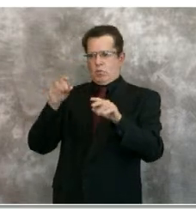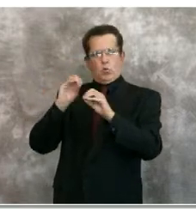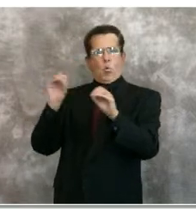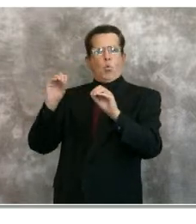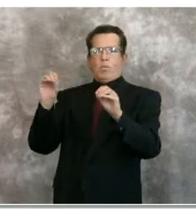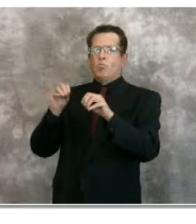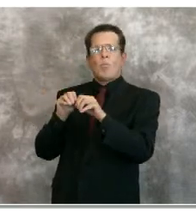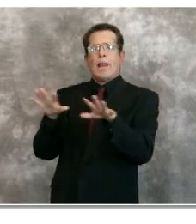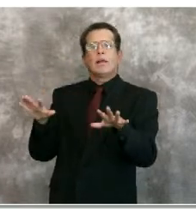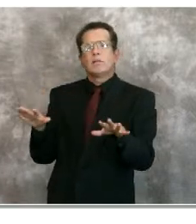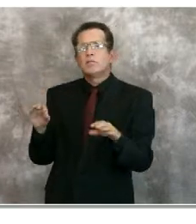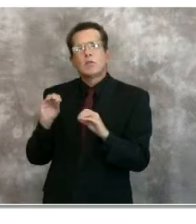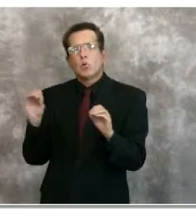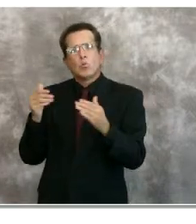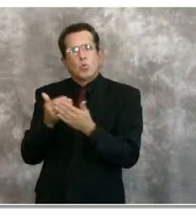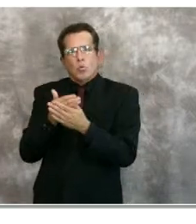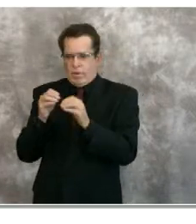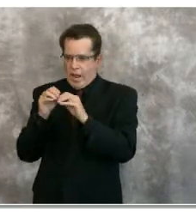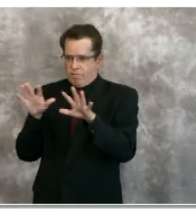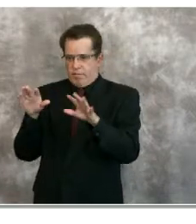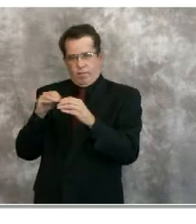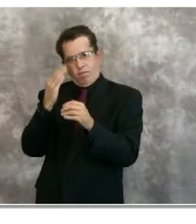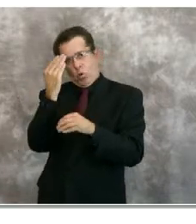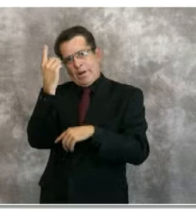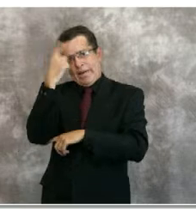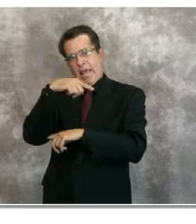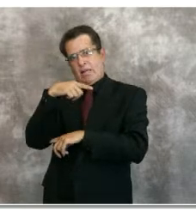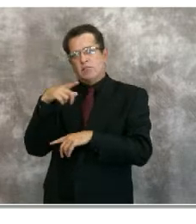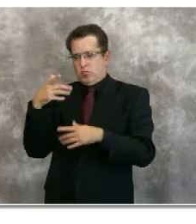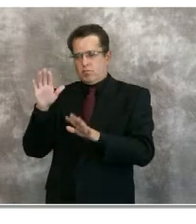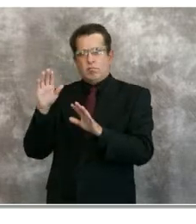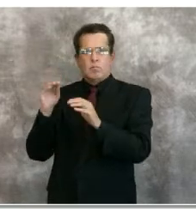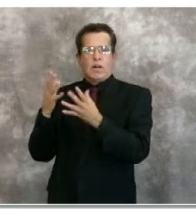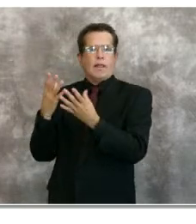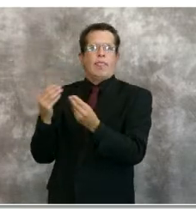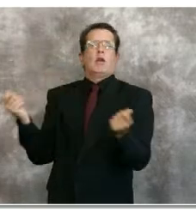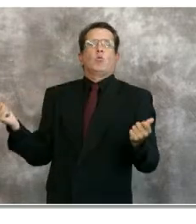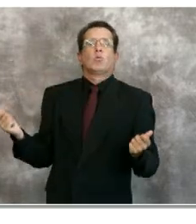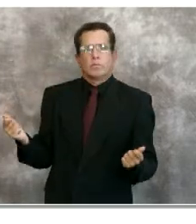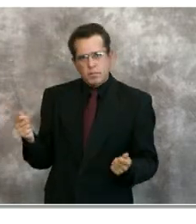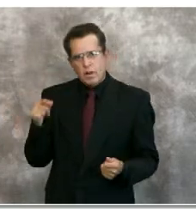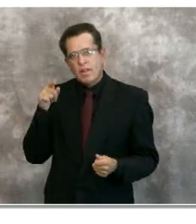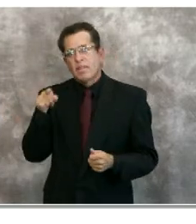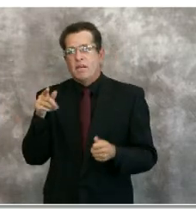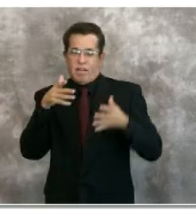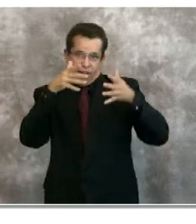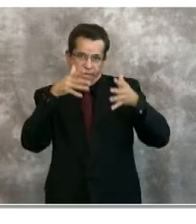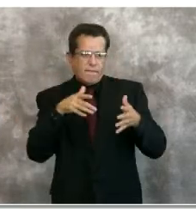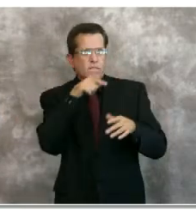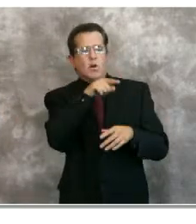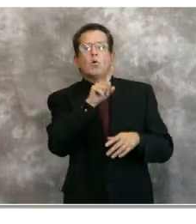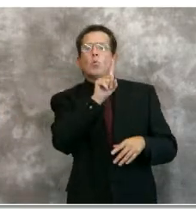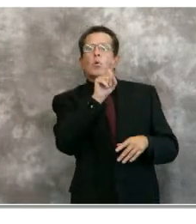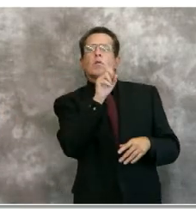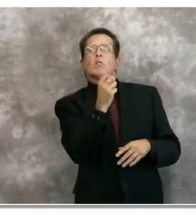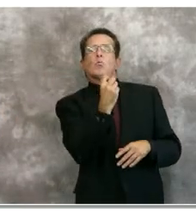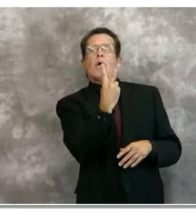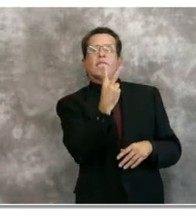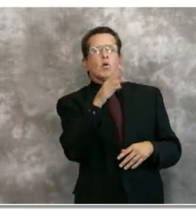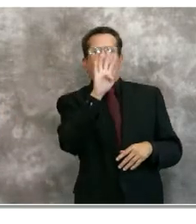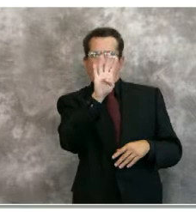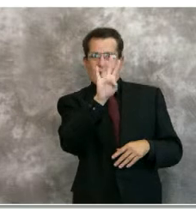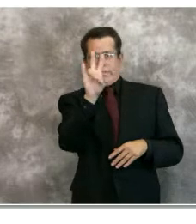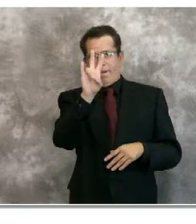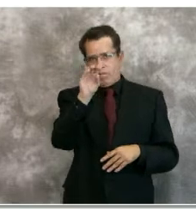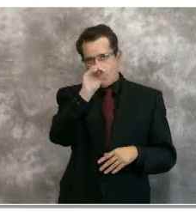no active cases in the past 14 days or longer. This leaves 112 or